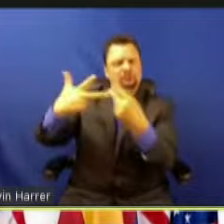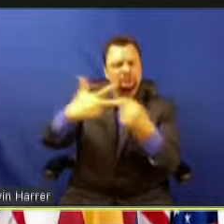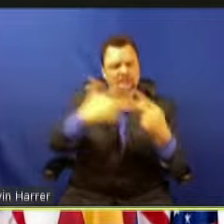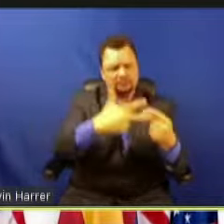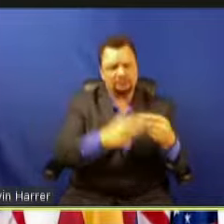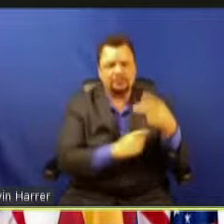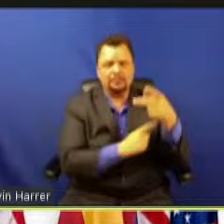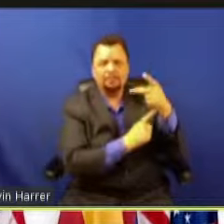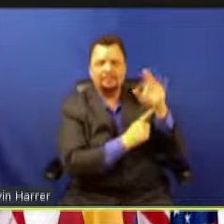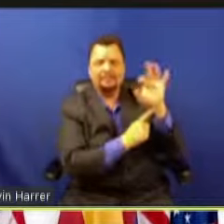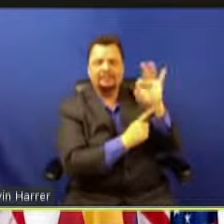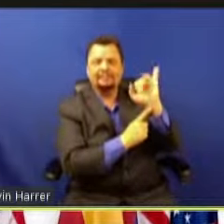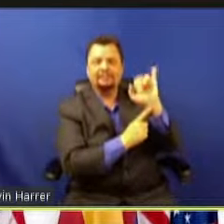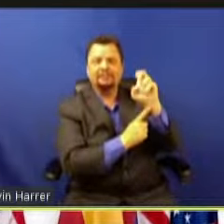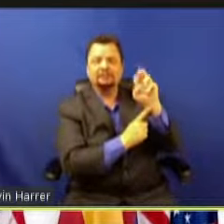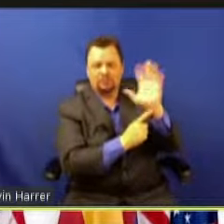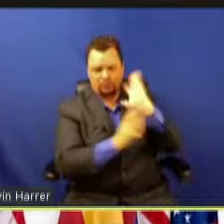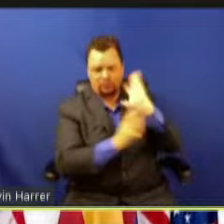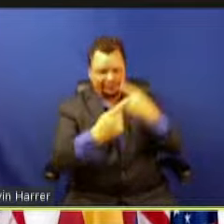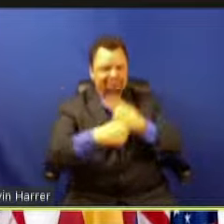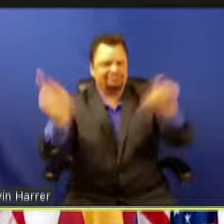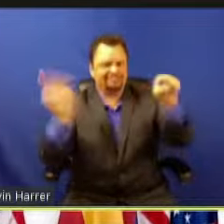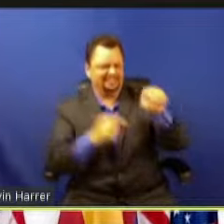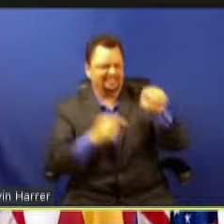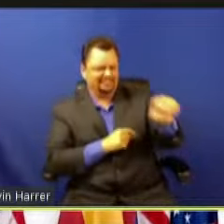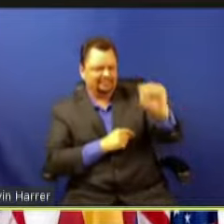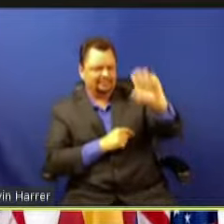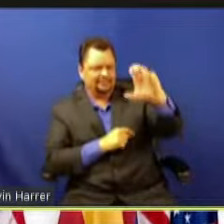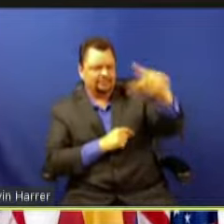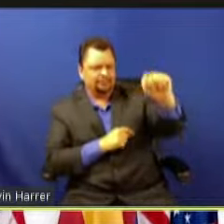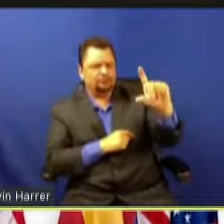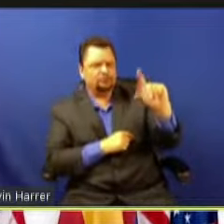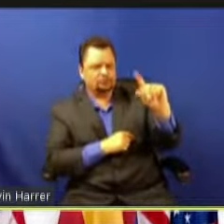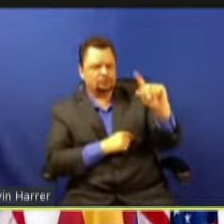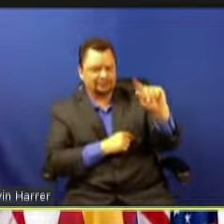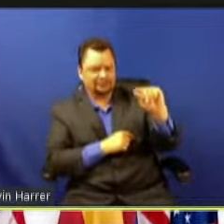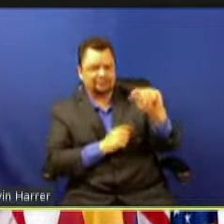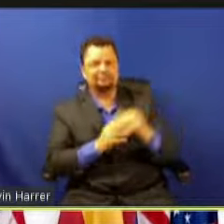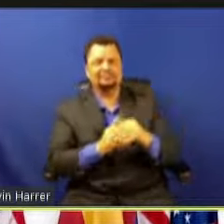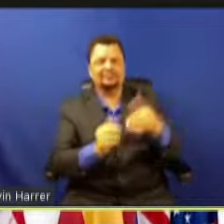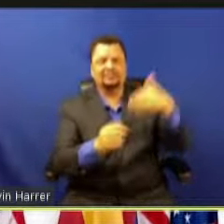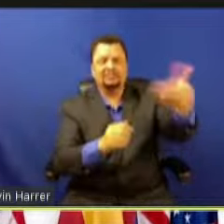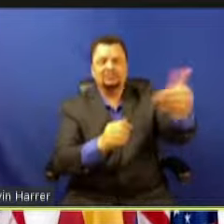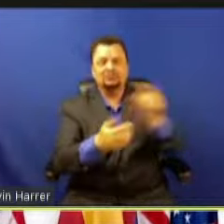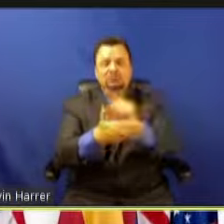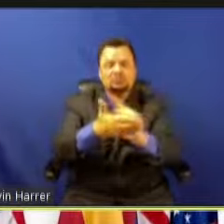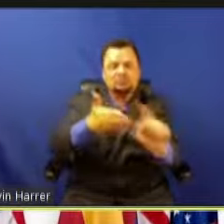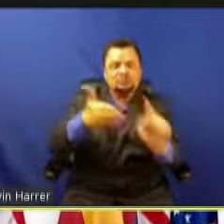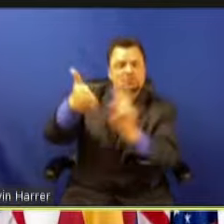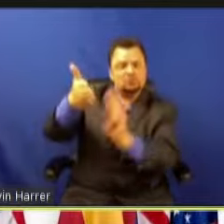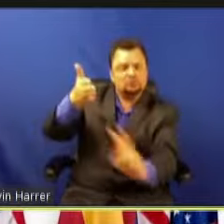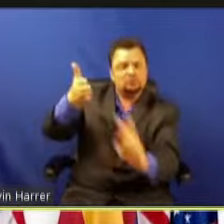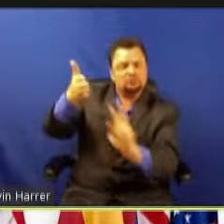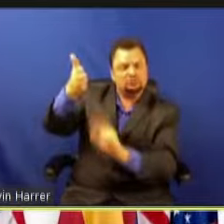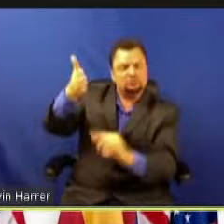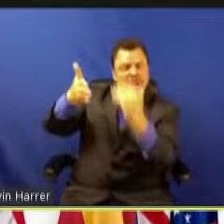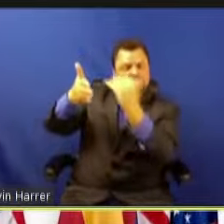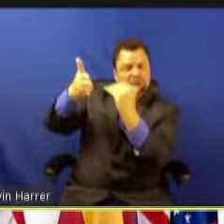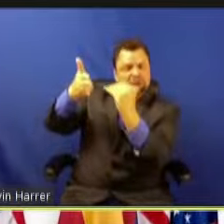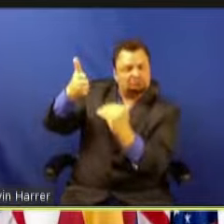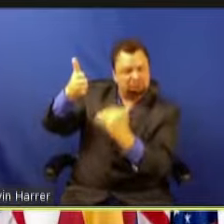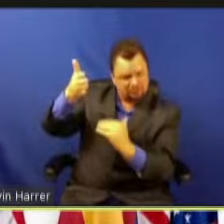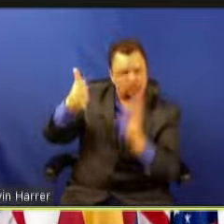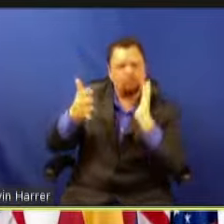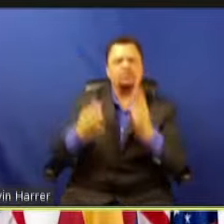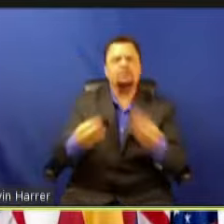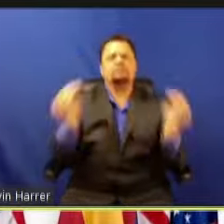a week or 2 later, our plans will obviously shift accordingly, but we really hope it doesn't, because every day that goes by leads to unnecessary